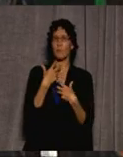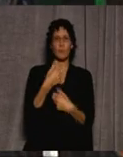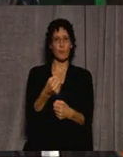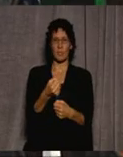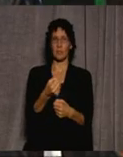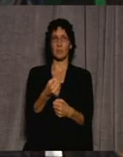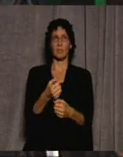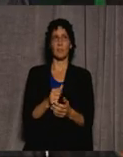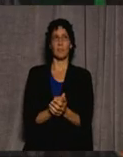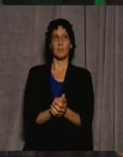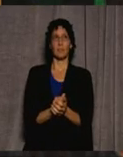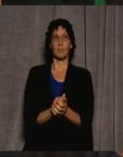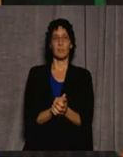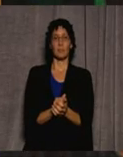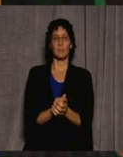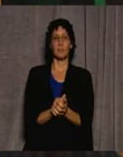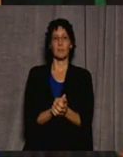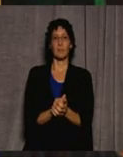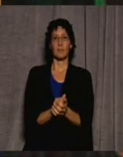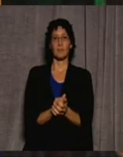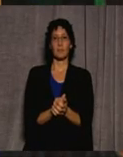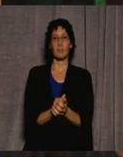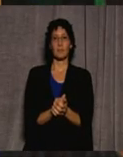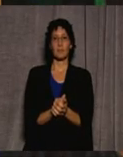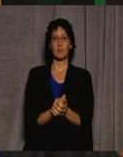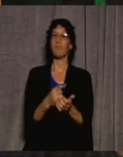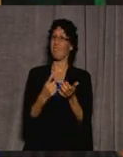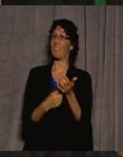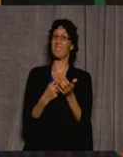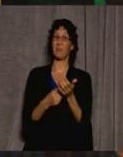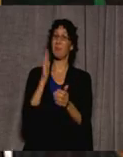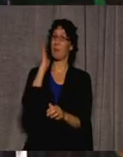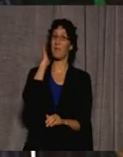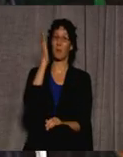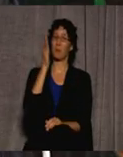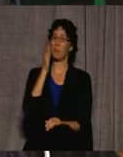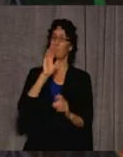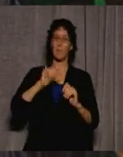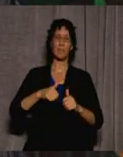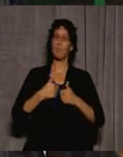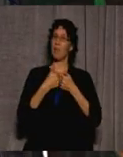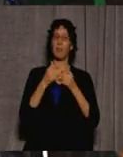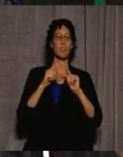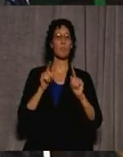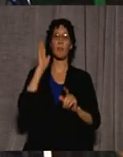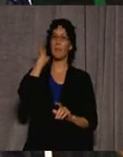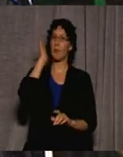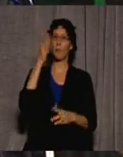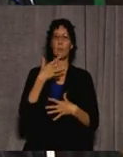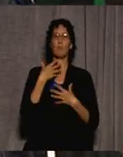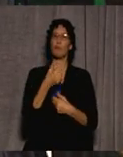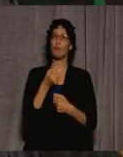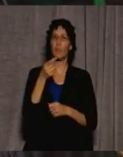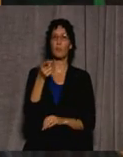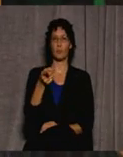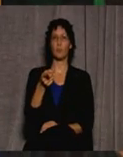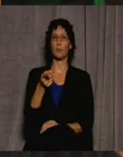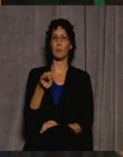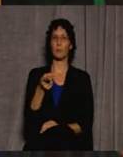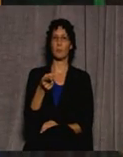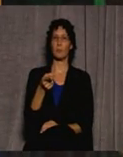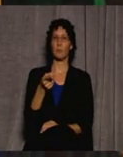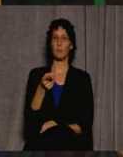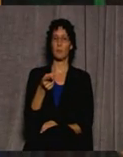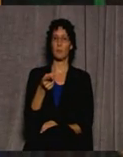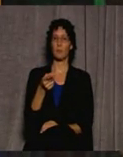Everything. In sometimes very difficult circumstances, they will trust you with the most